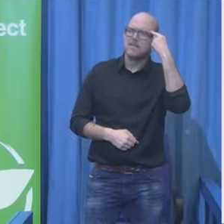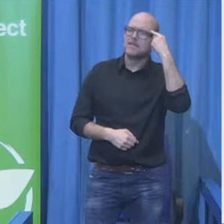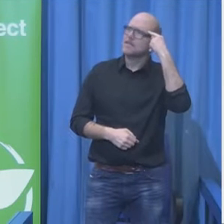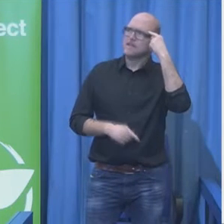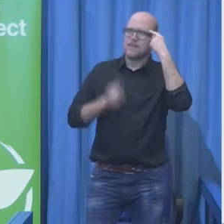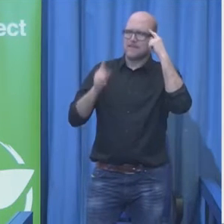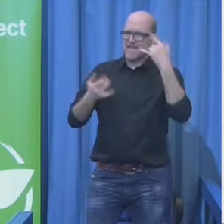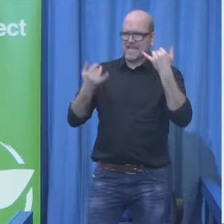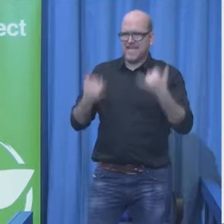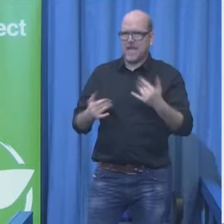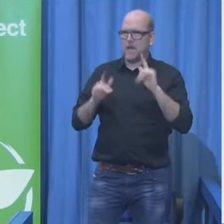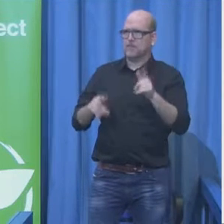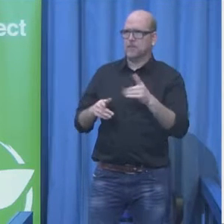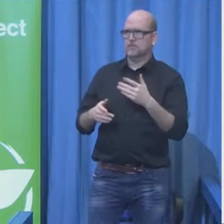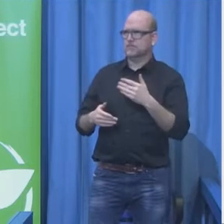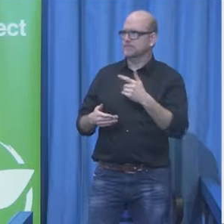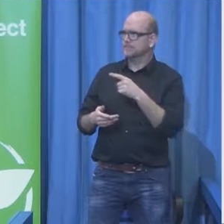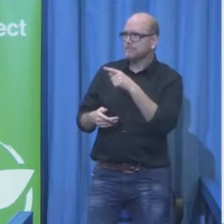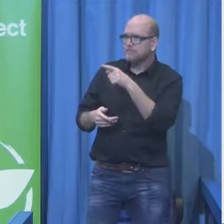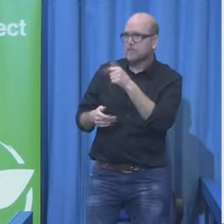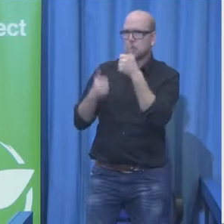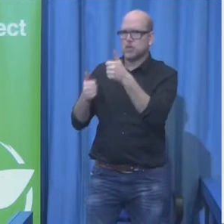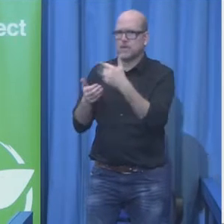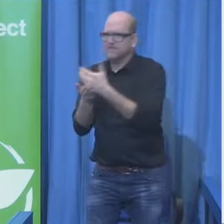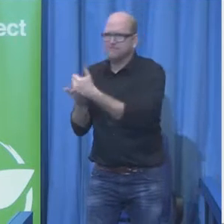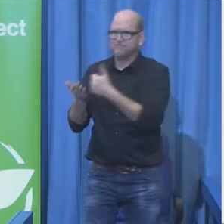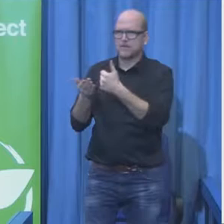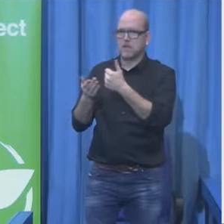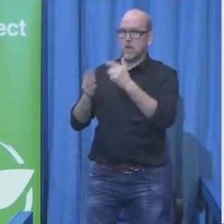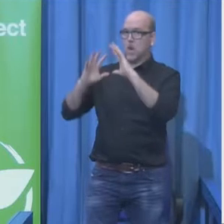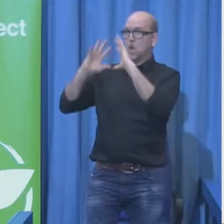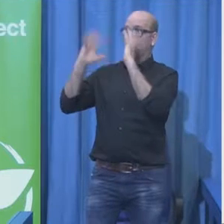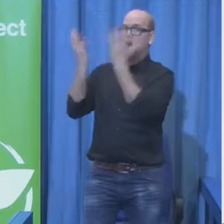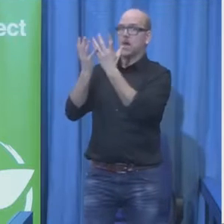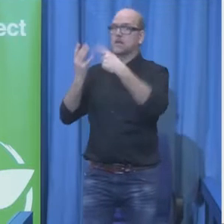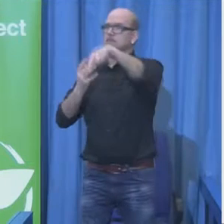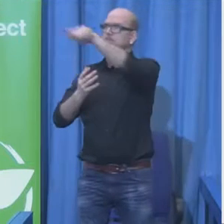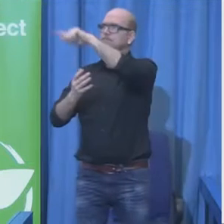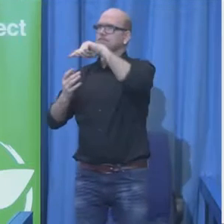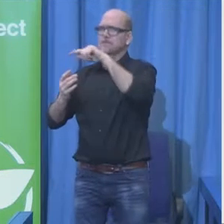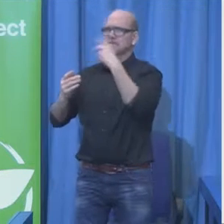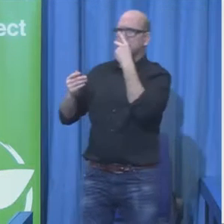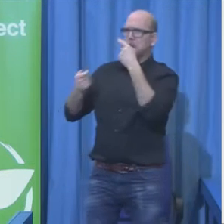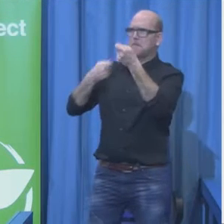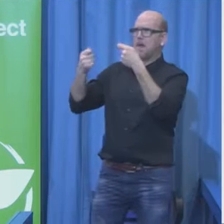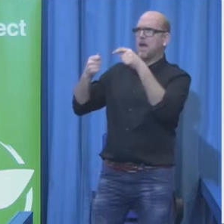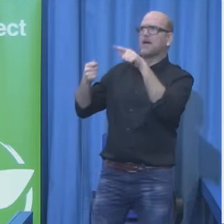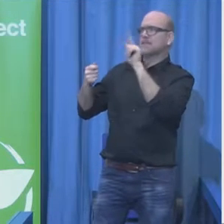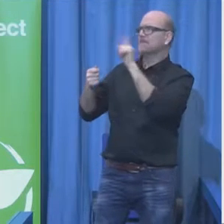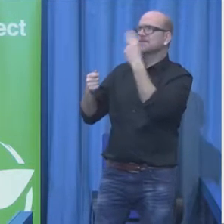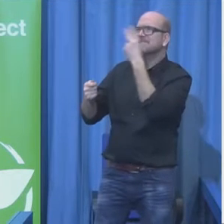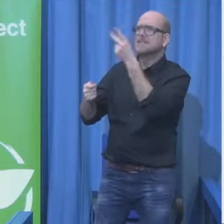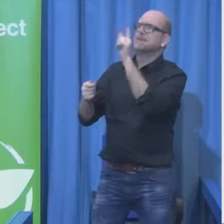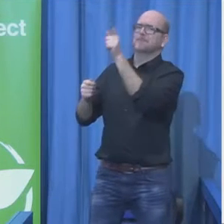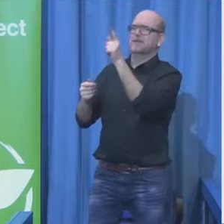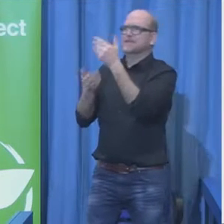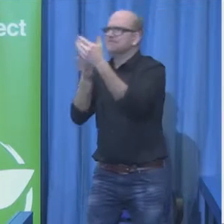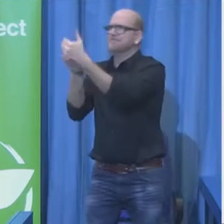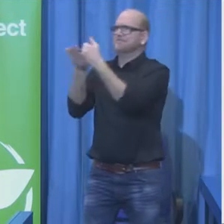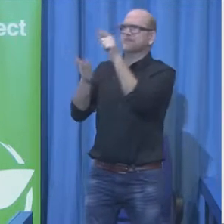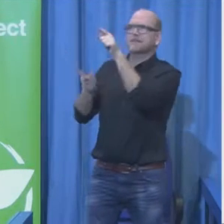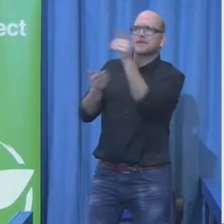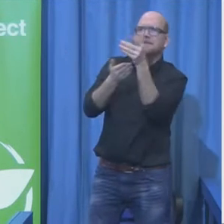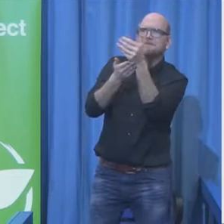in that, and thank you for that. Next speaker is Shuaib CHALKLEN, again, a person well known in the disability